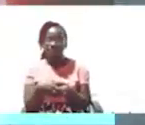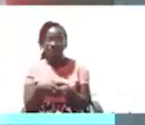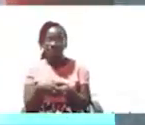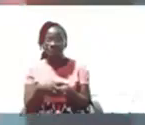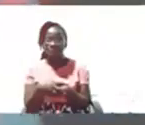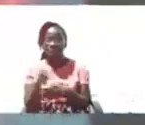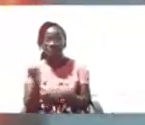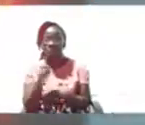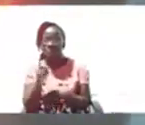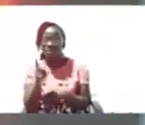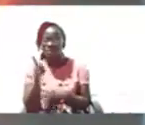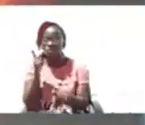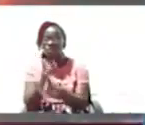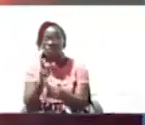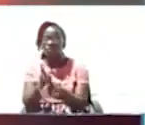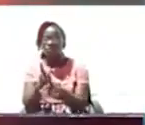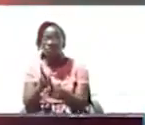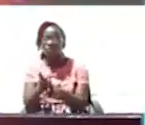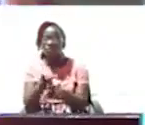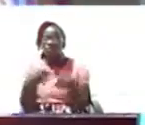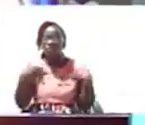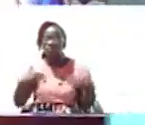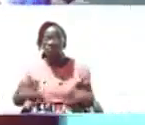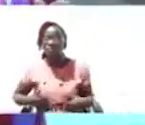Where did you lay him?